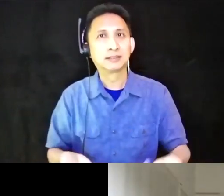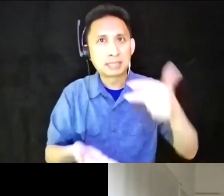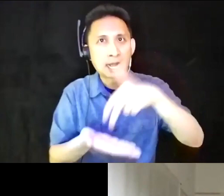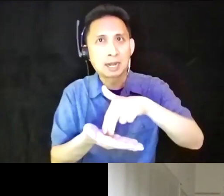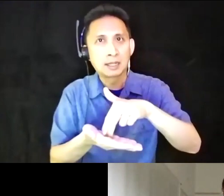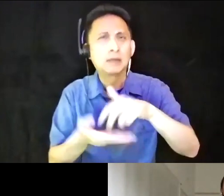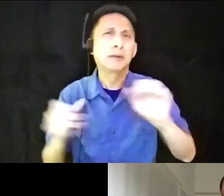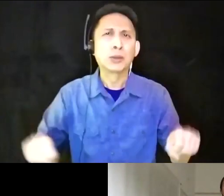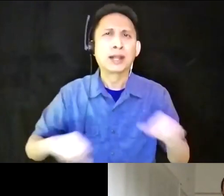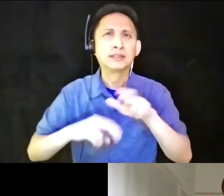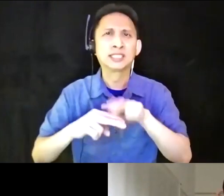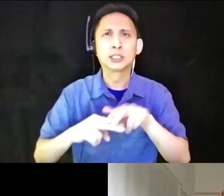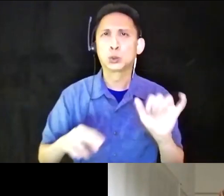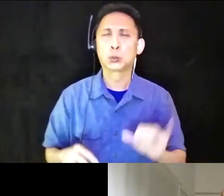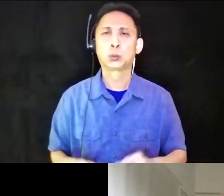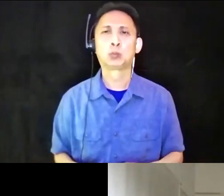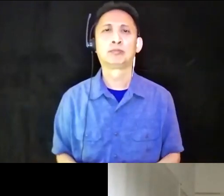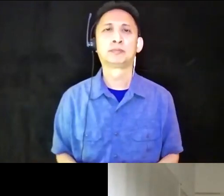seated.